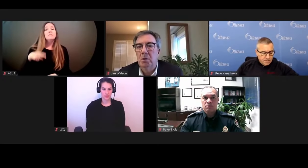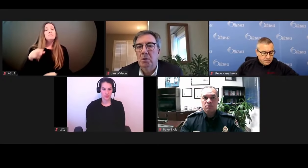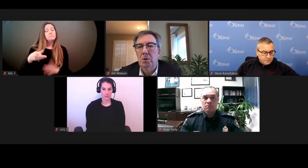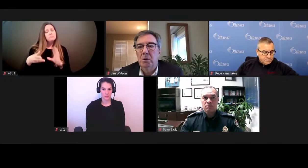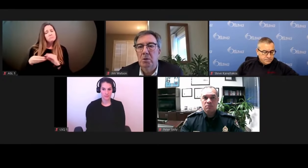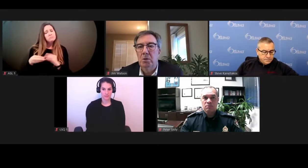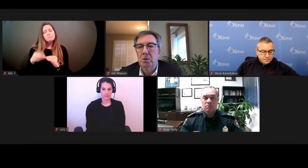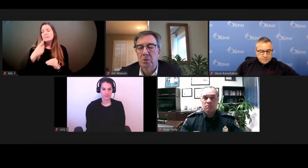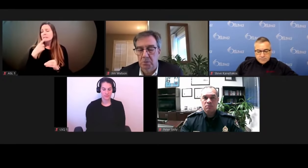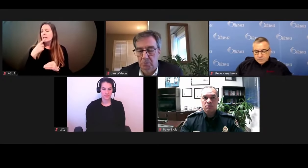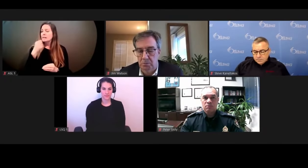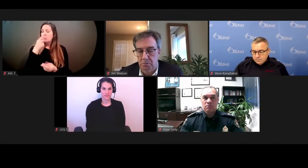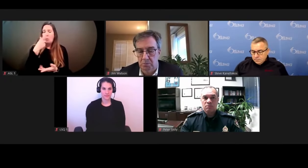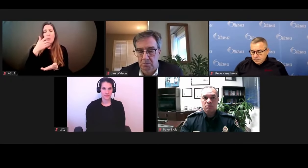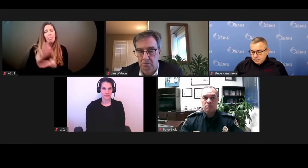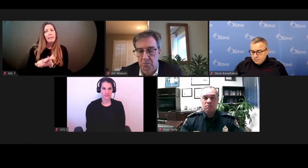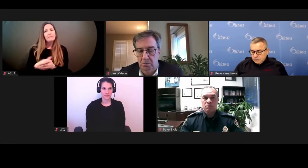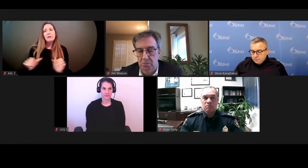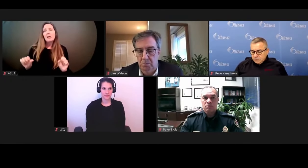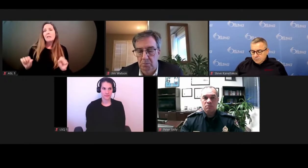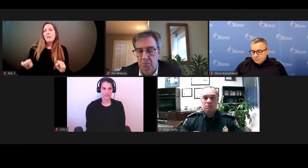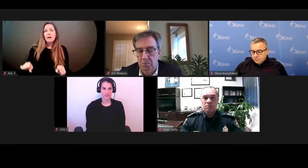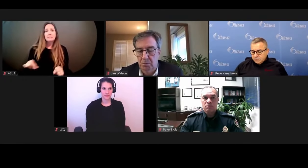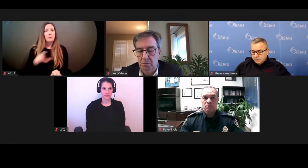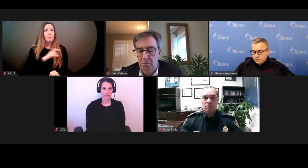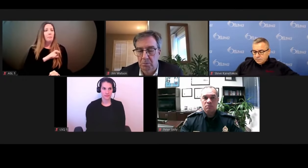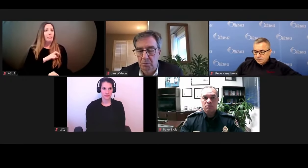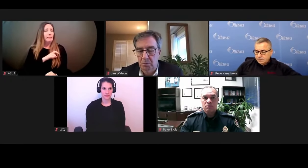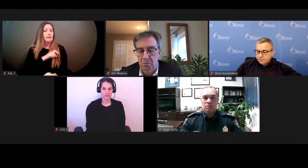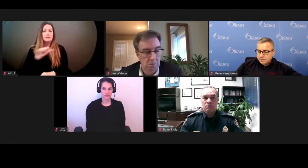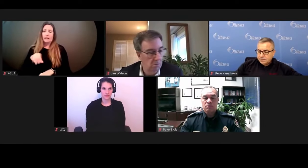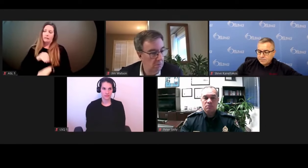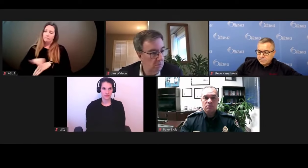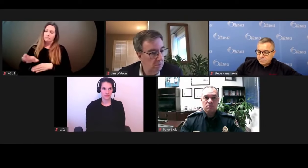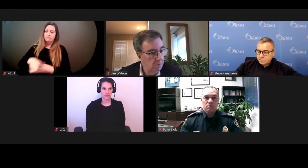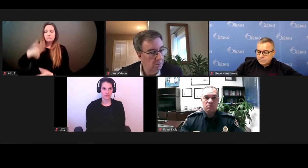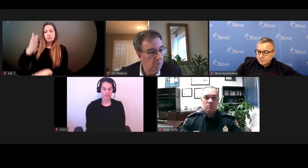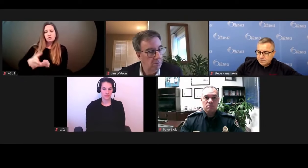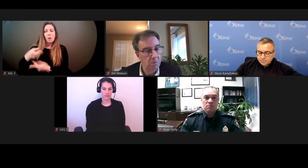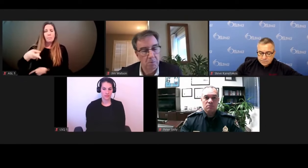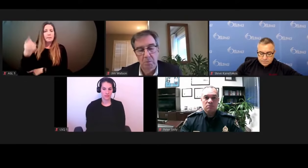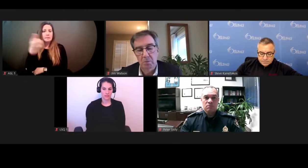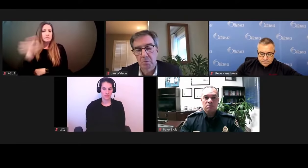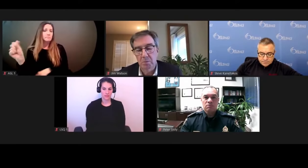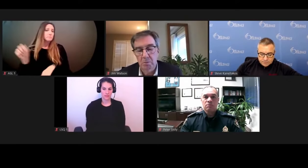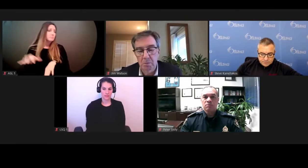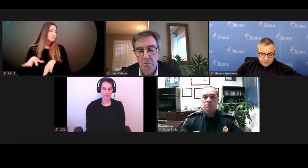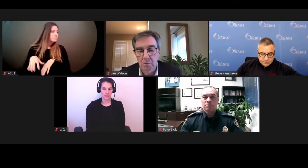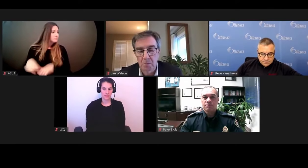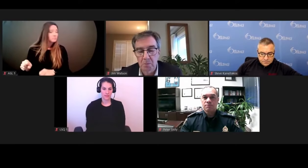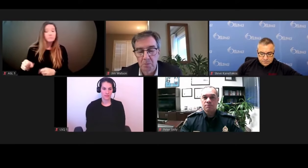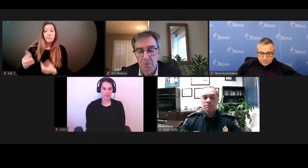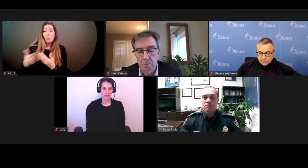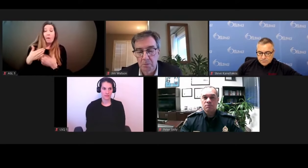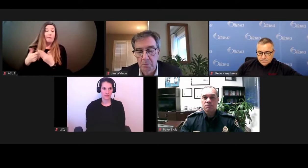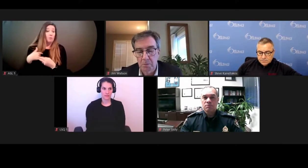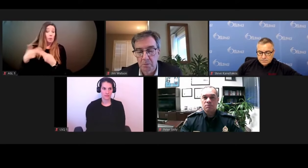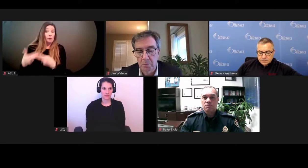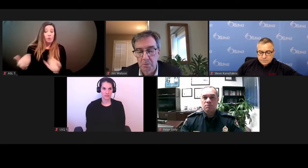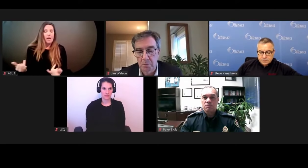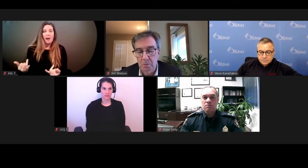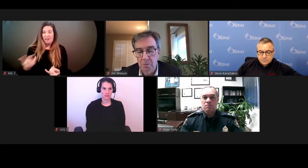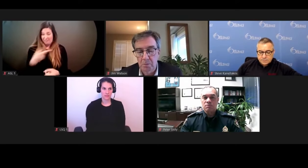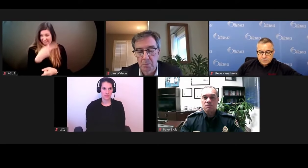a policing end to this demonstration, occupation, whatever we're calling it now. Can you be